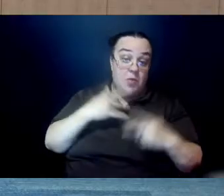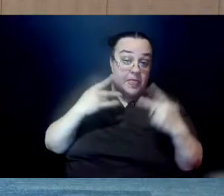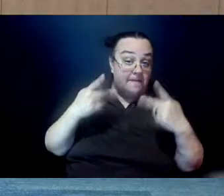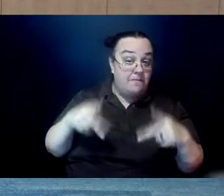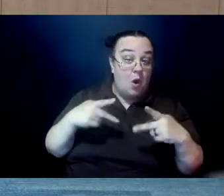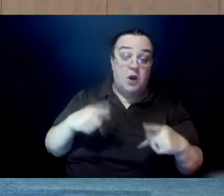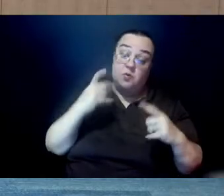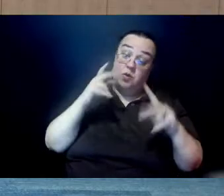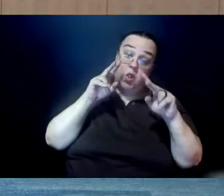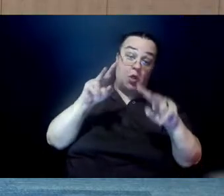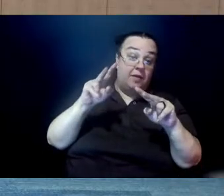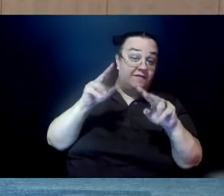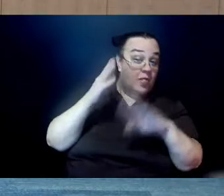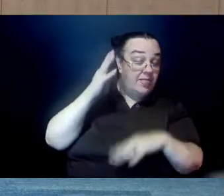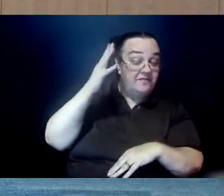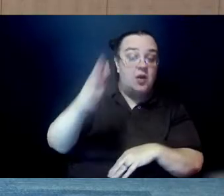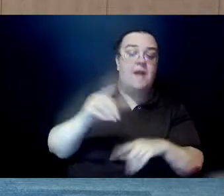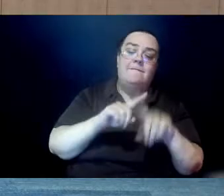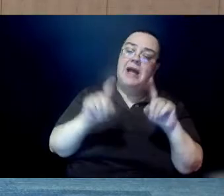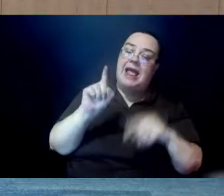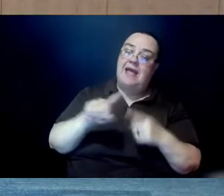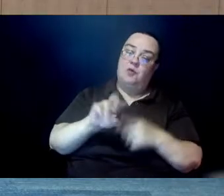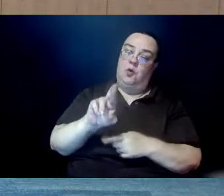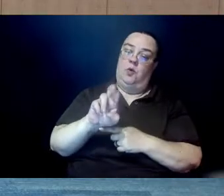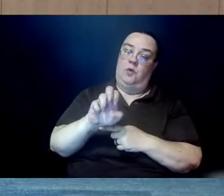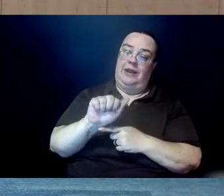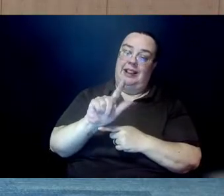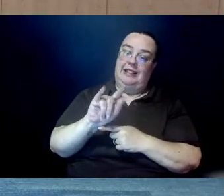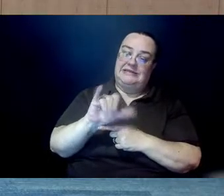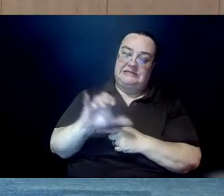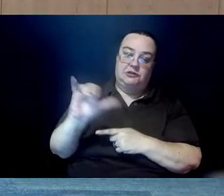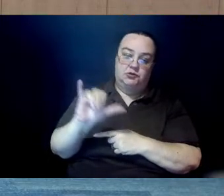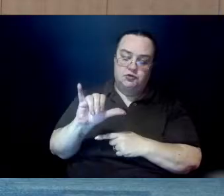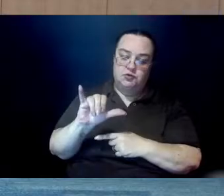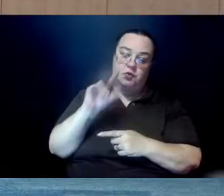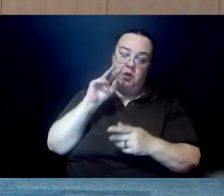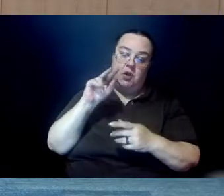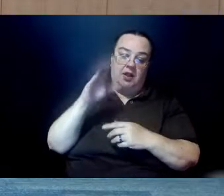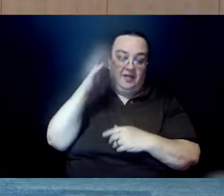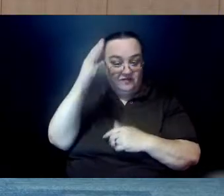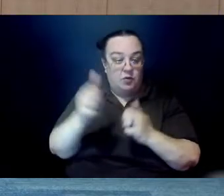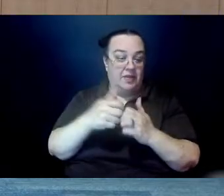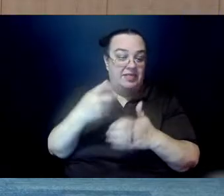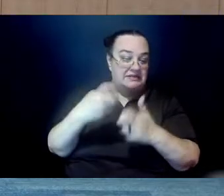future, but we have to be realistic, look in the future with the tough times as far as